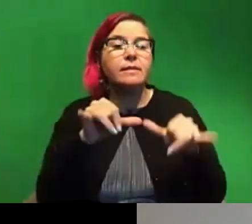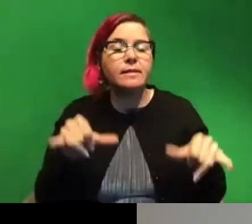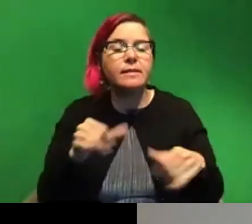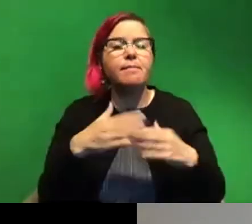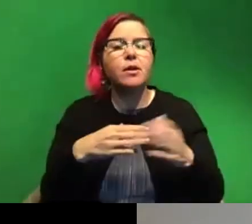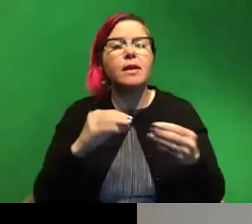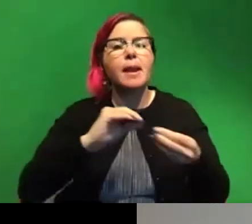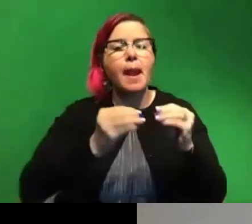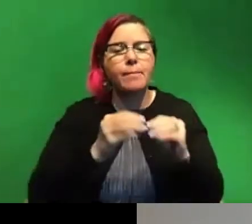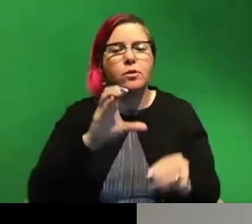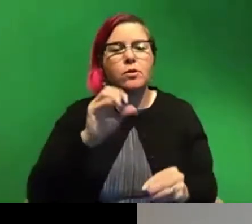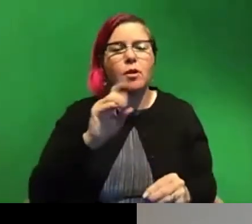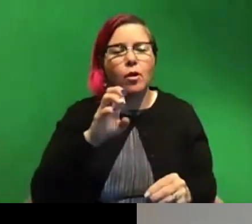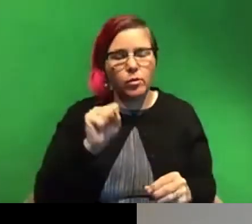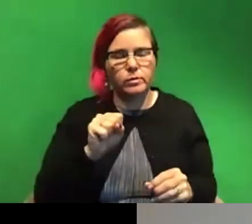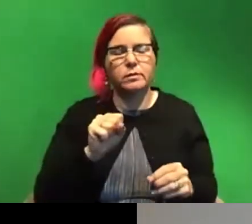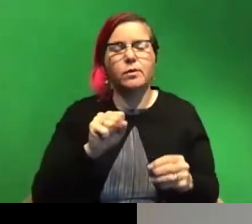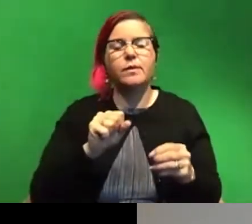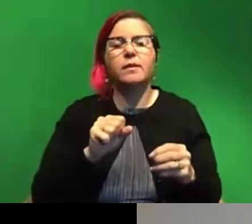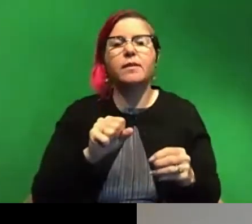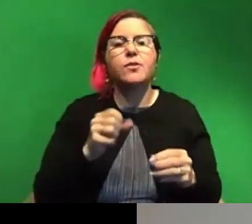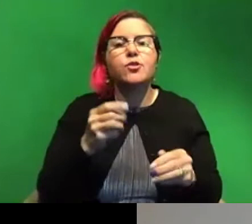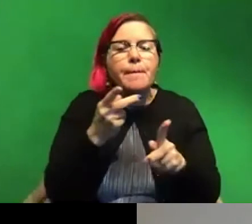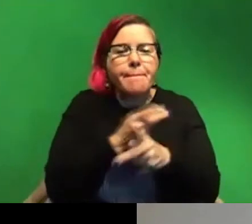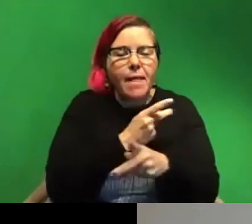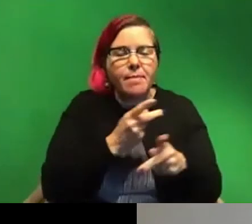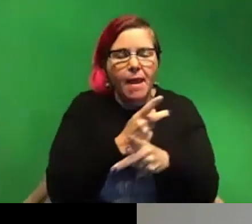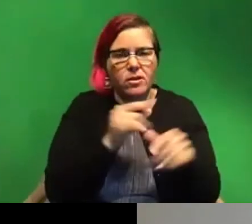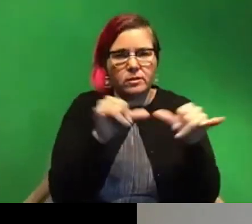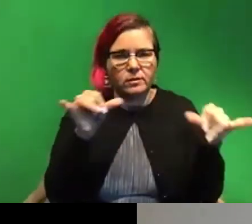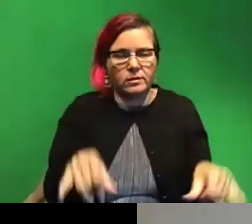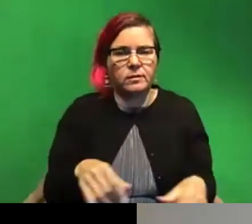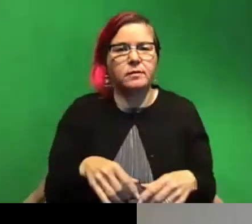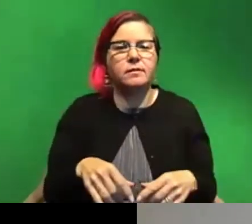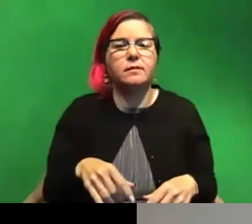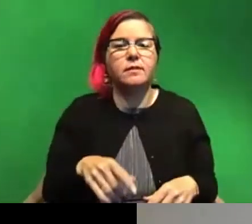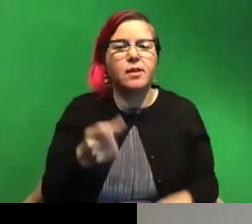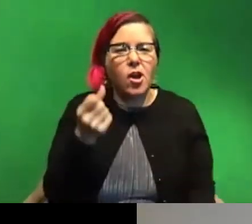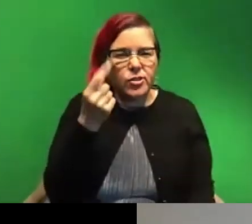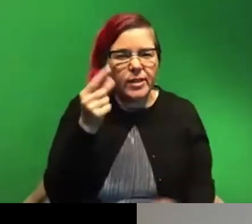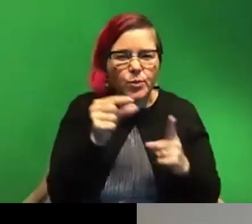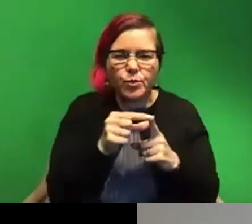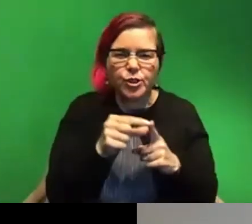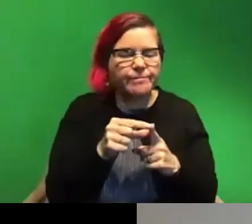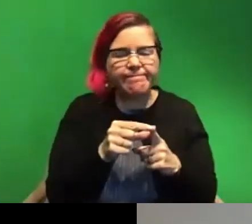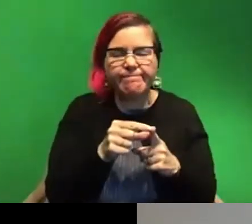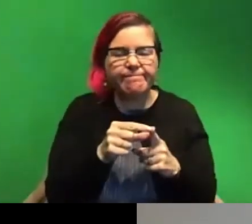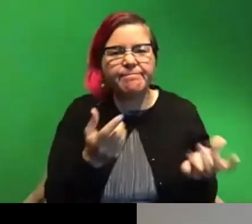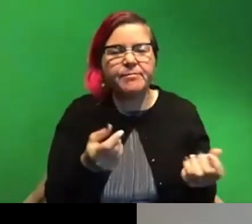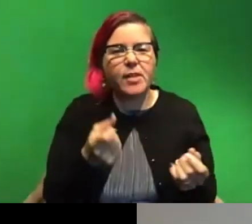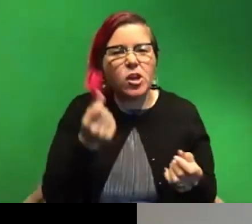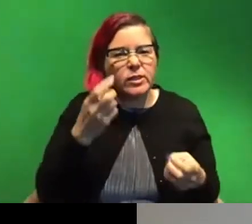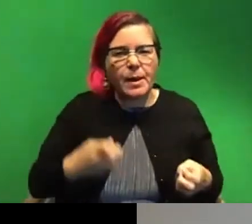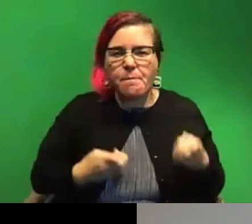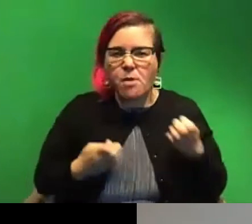codes. So they're very quantitative. So they're very mathematical systems. They don't really understand words very well. They don't understand emotions